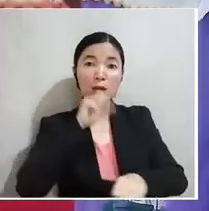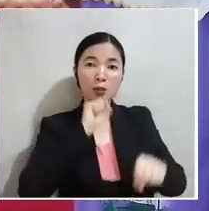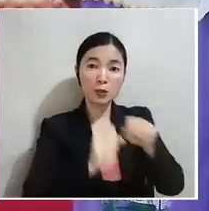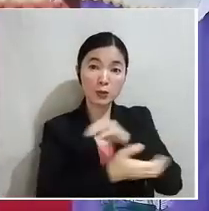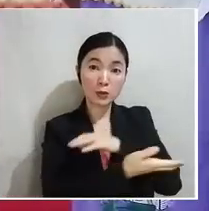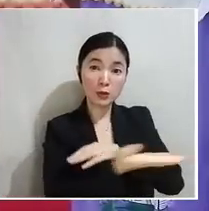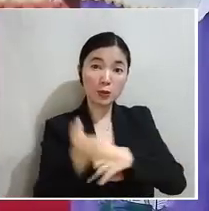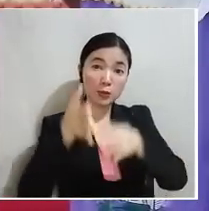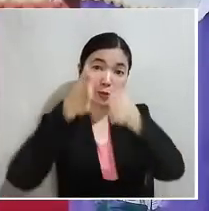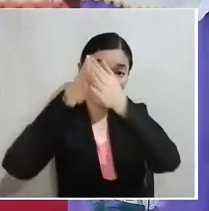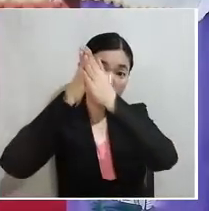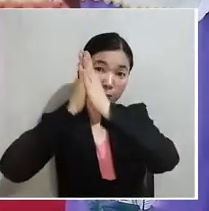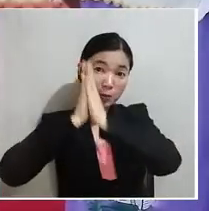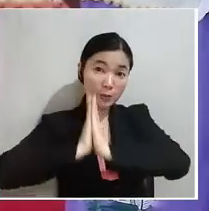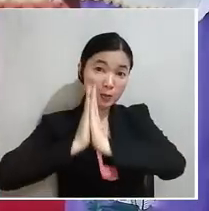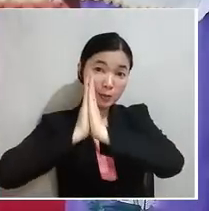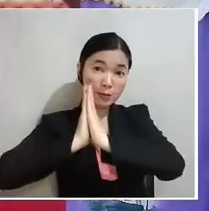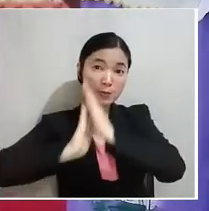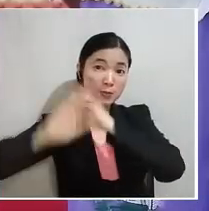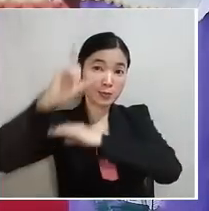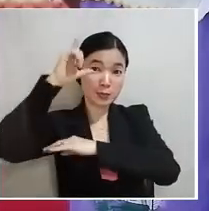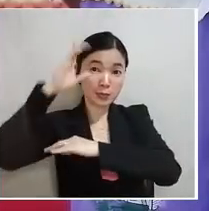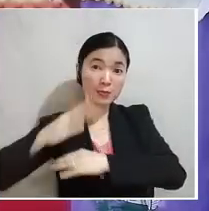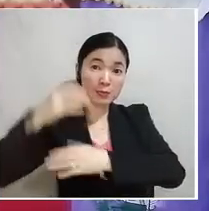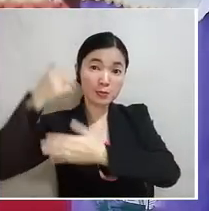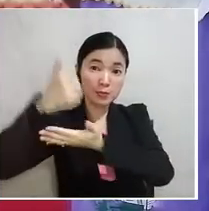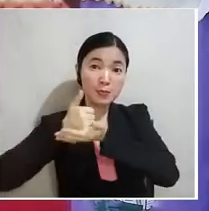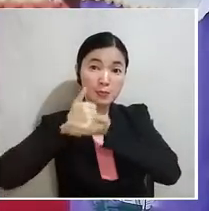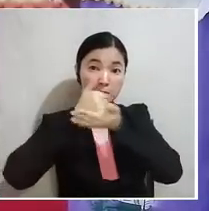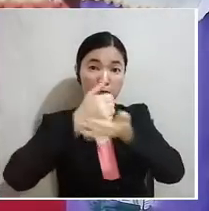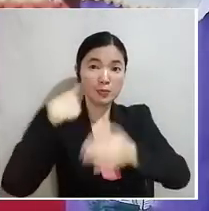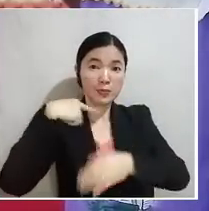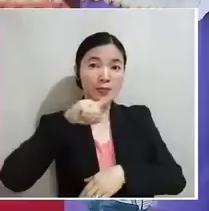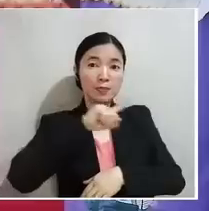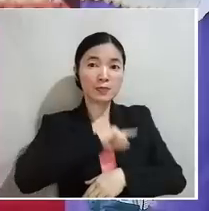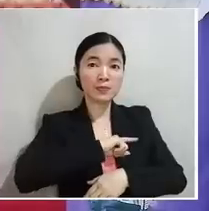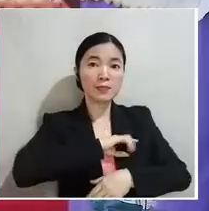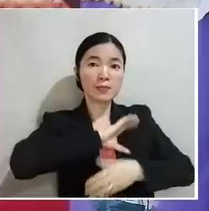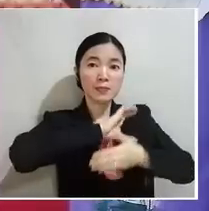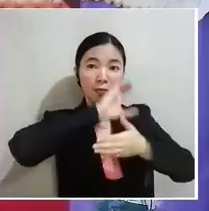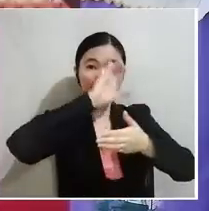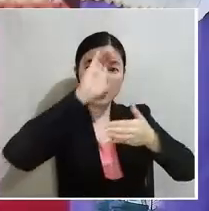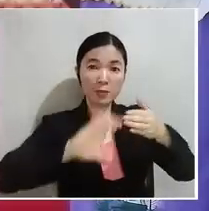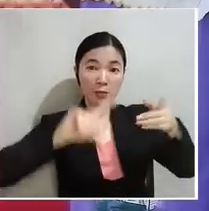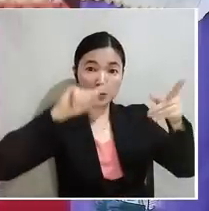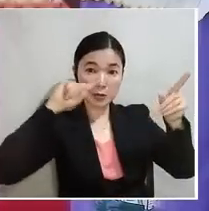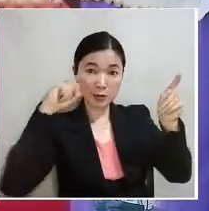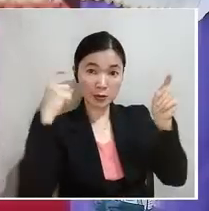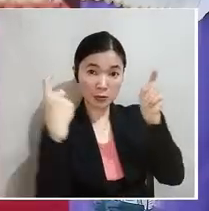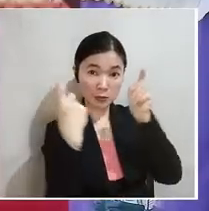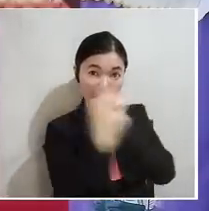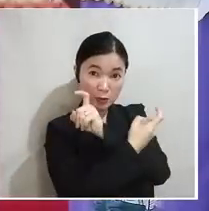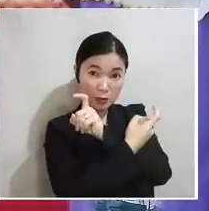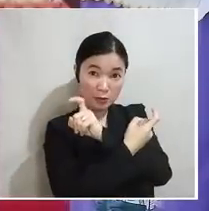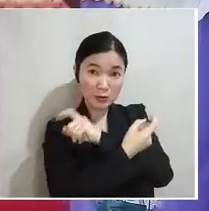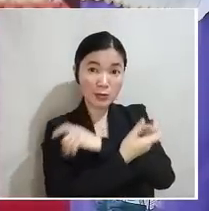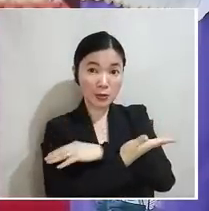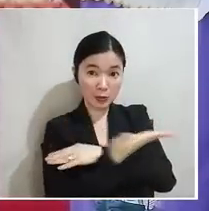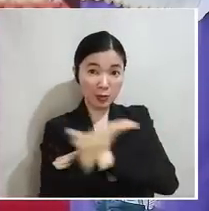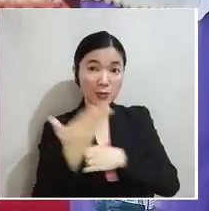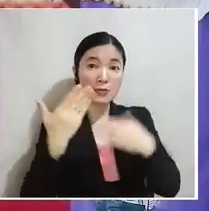us that a complete conversion may be brought in us, that a